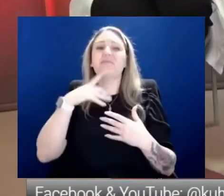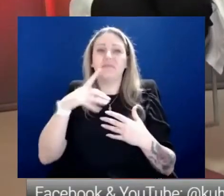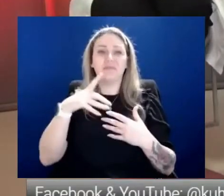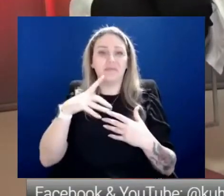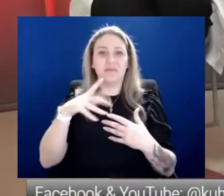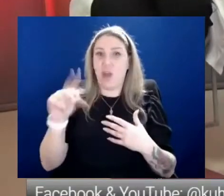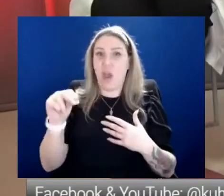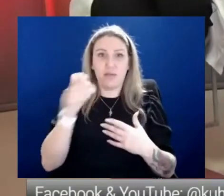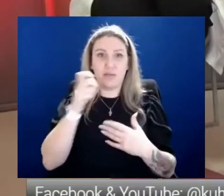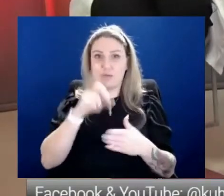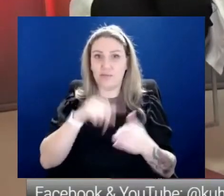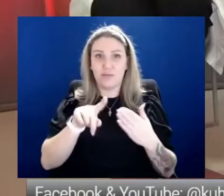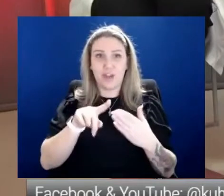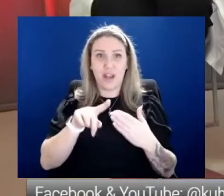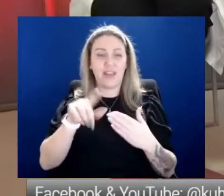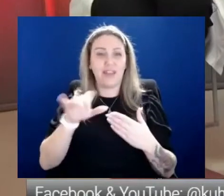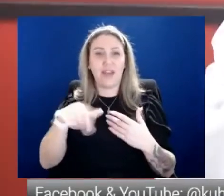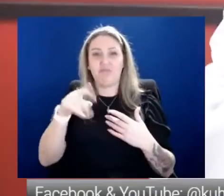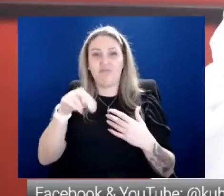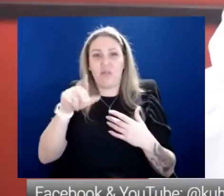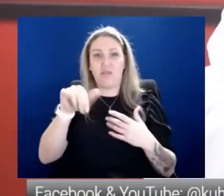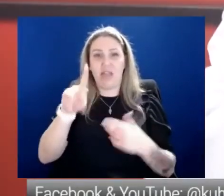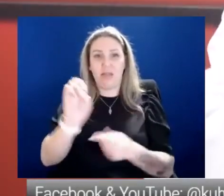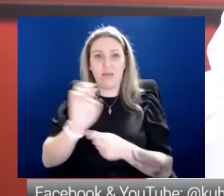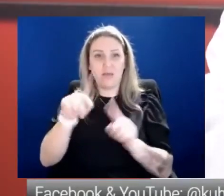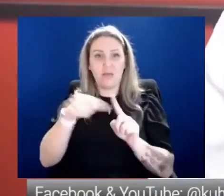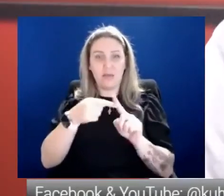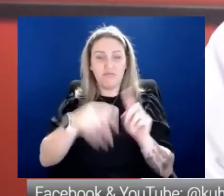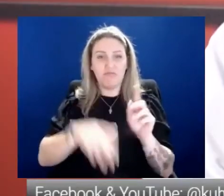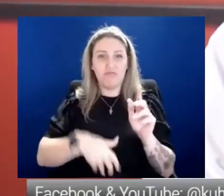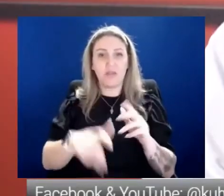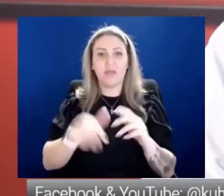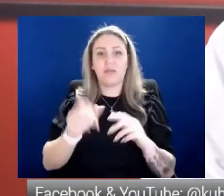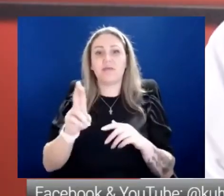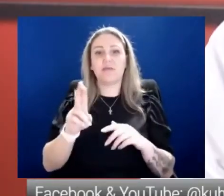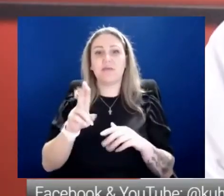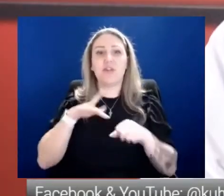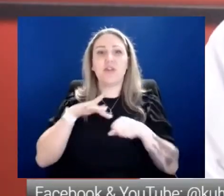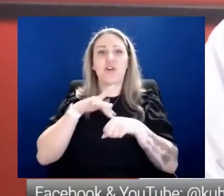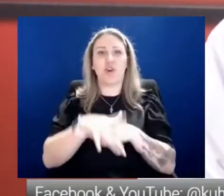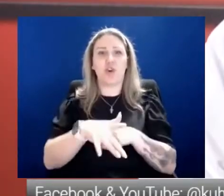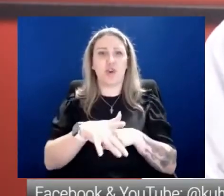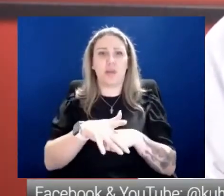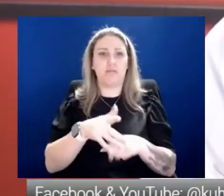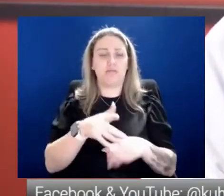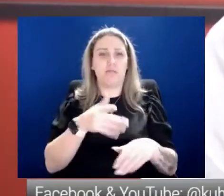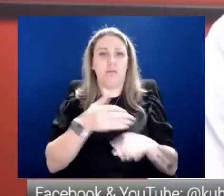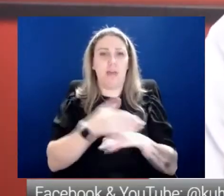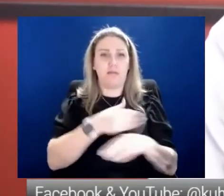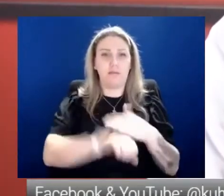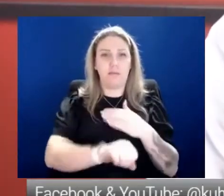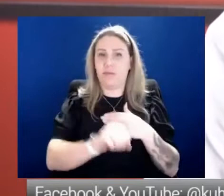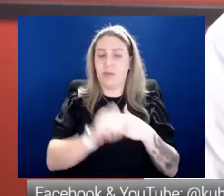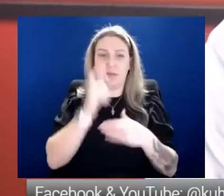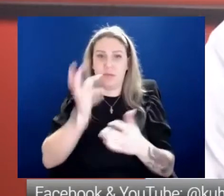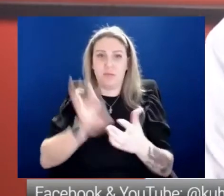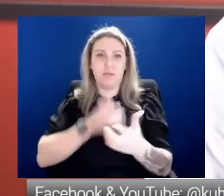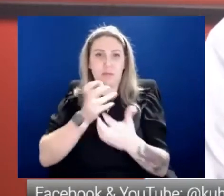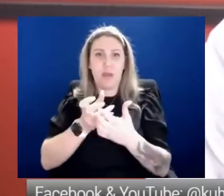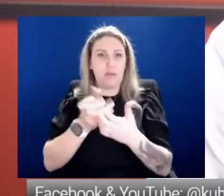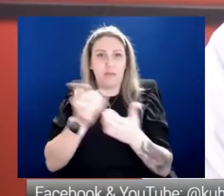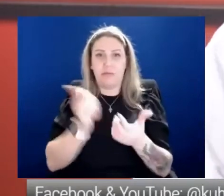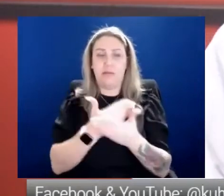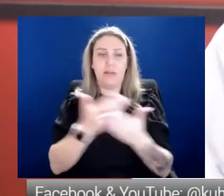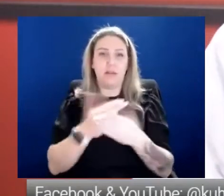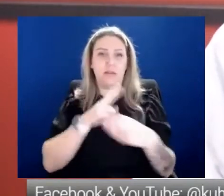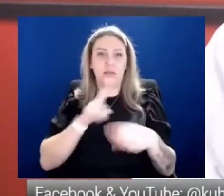lipid profiles during pregnancy or in the early postpartum window, by the way. It'll not match anything that's considered normal. So just don't do